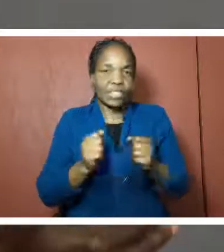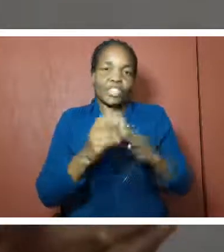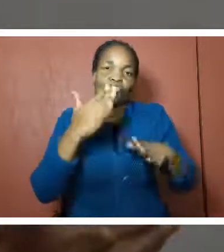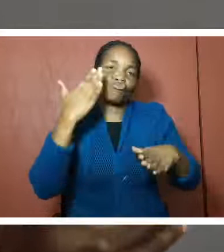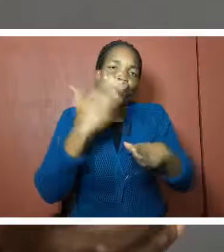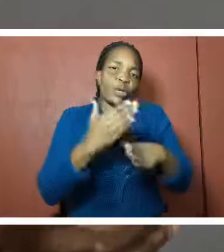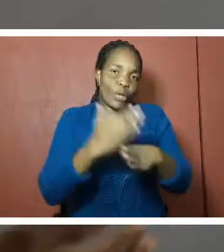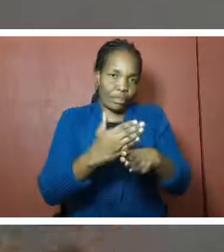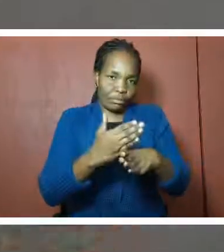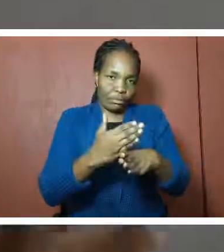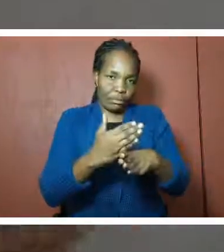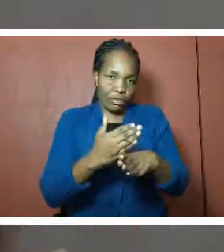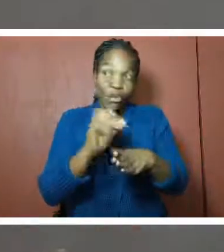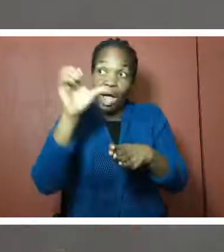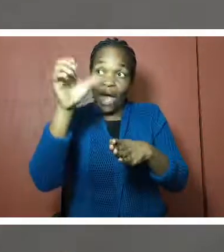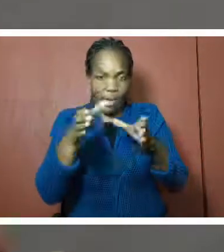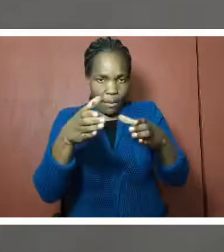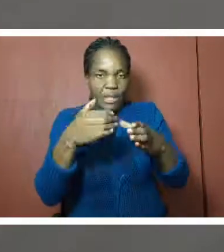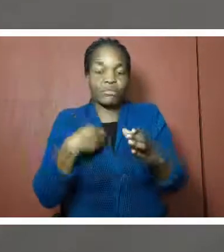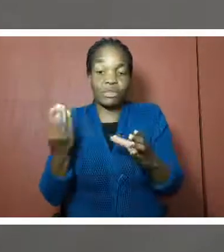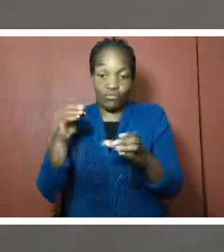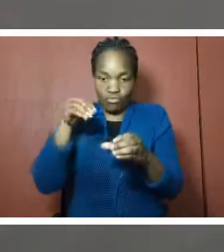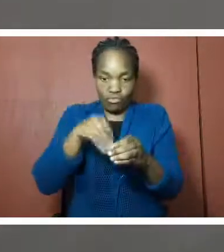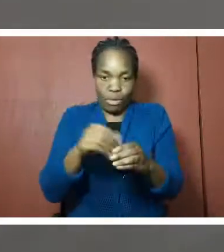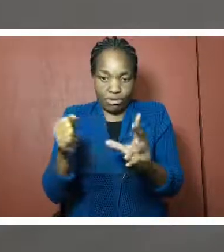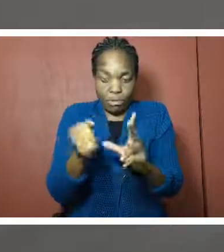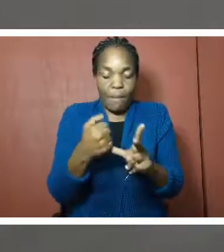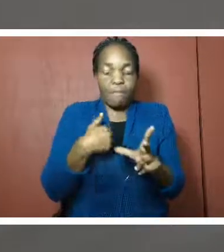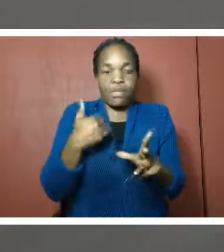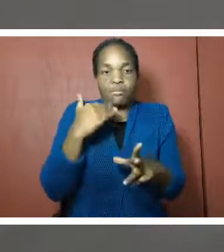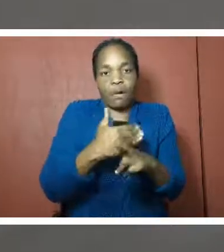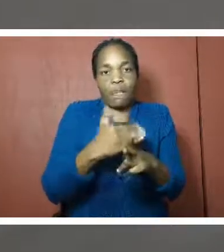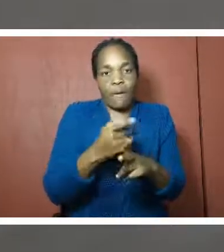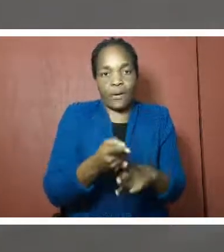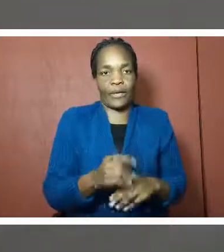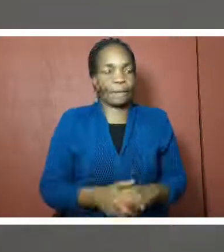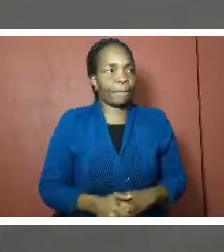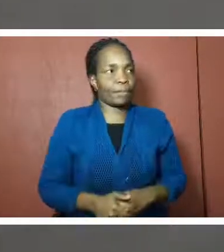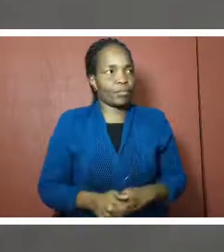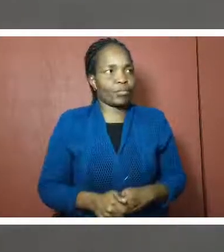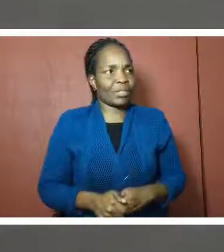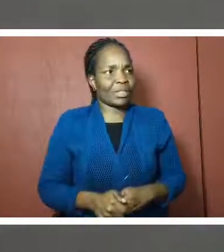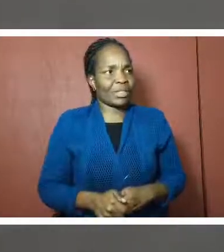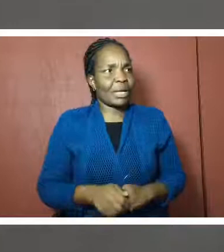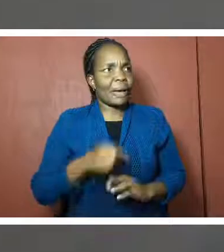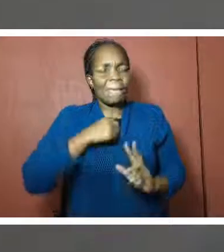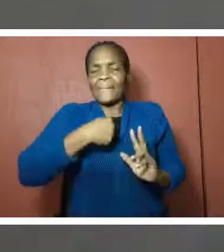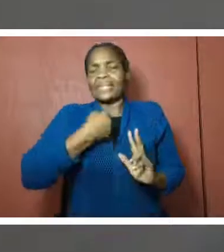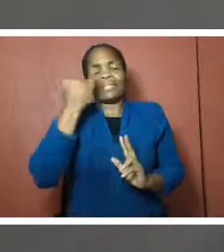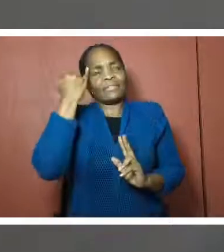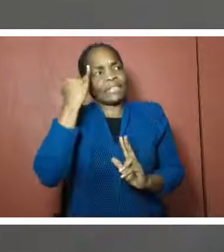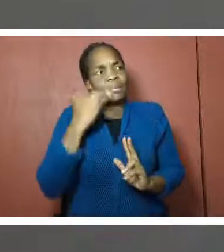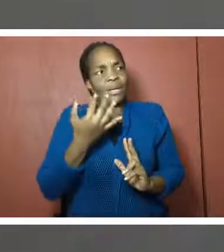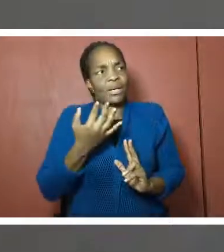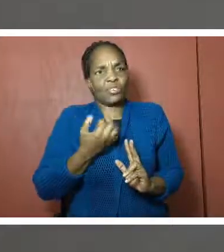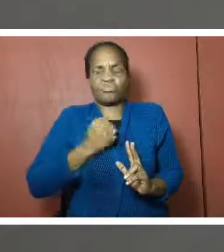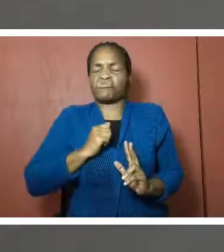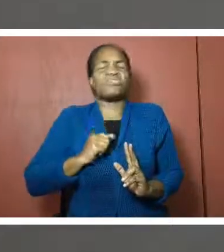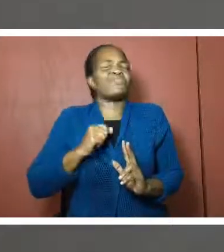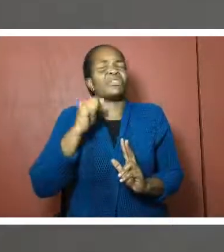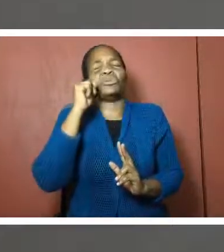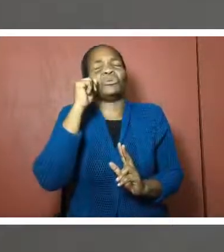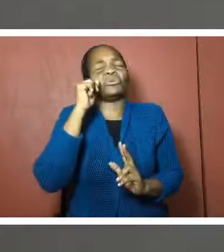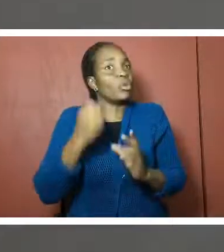an employer first. Yes, before of course. You started of doing course. Because your own you cannot. In my opinion, you can't start